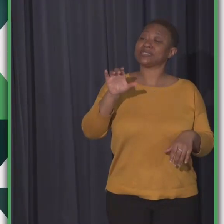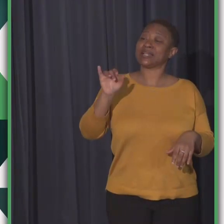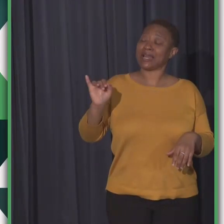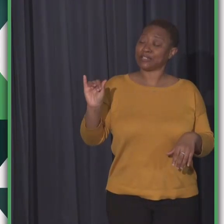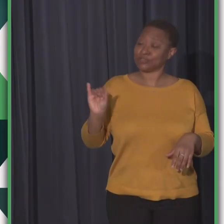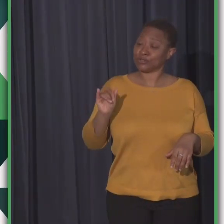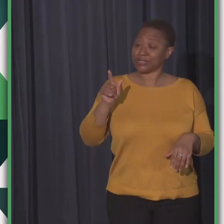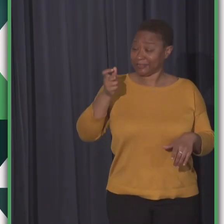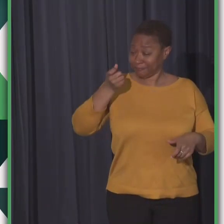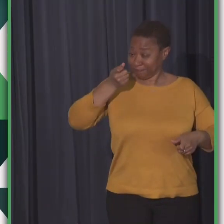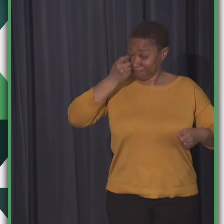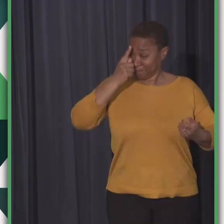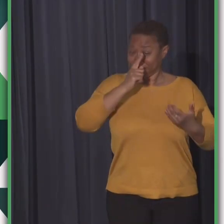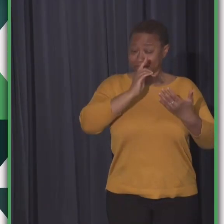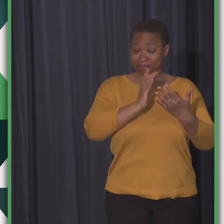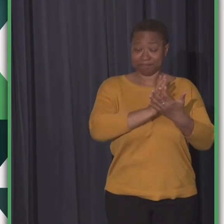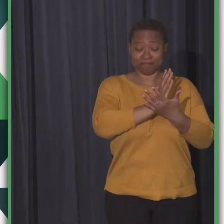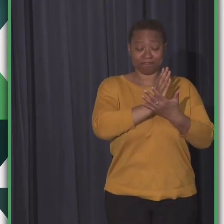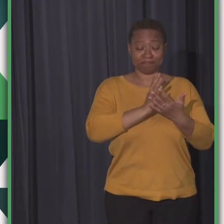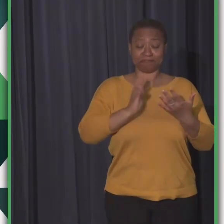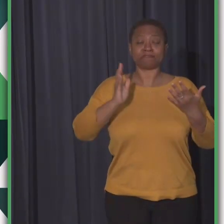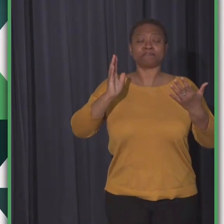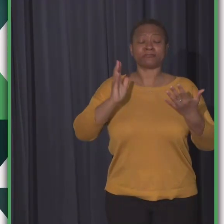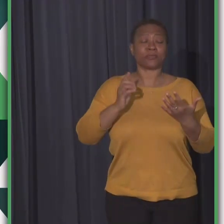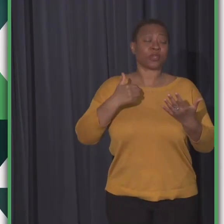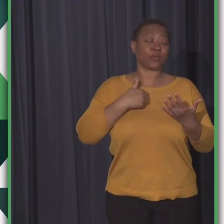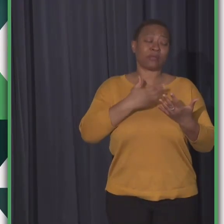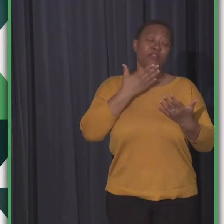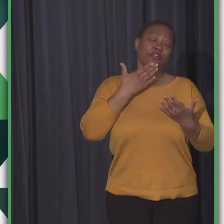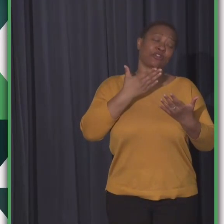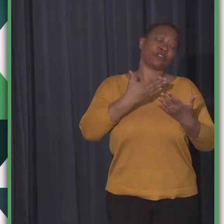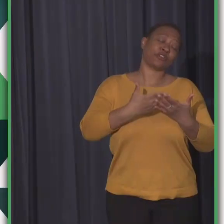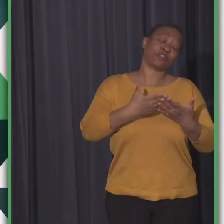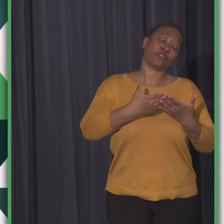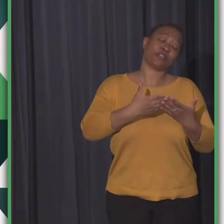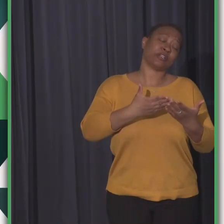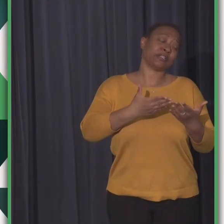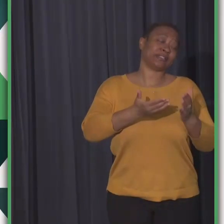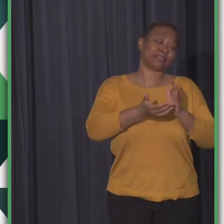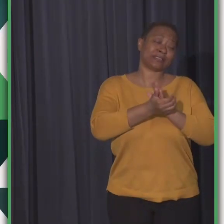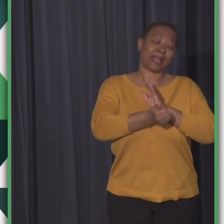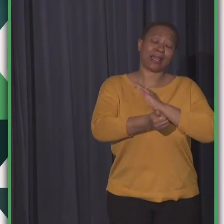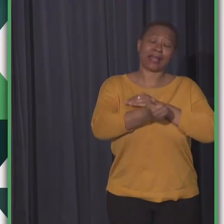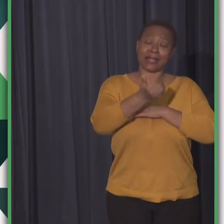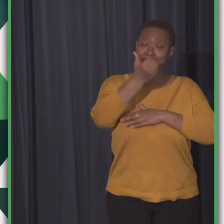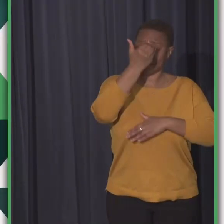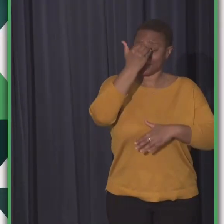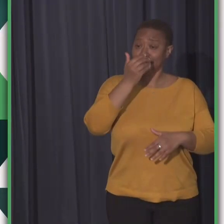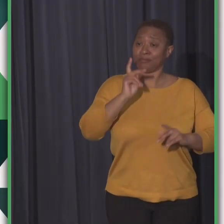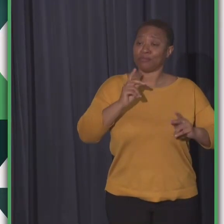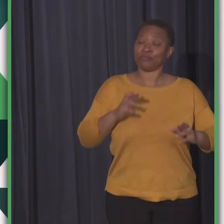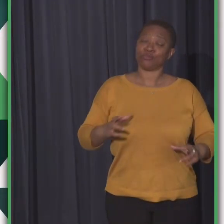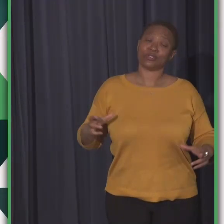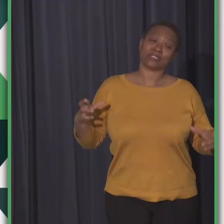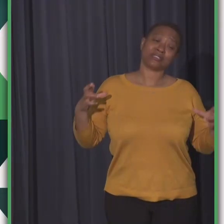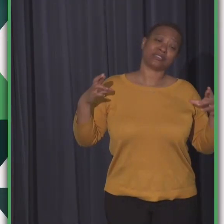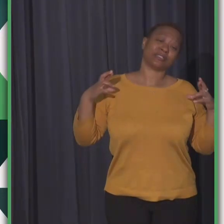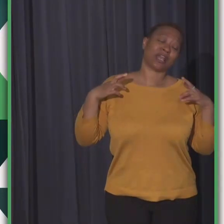understands you know, we have good talent here. You know, we got people that retire, come back,